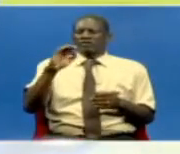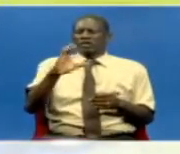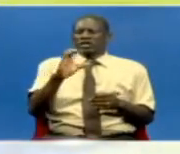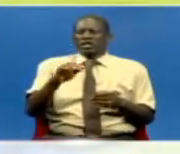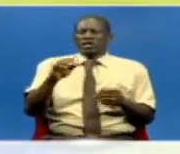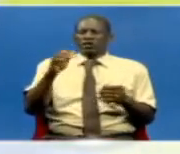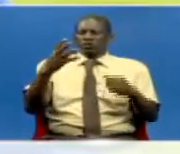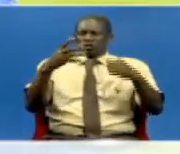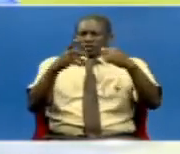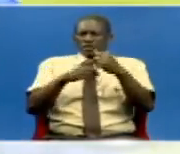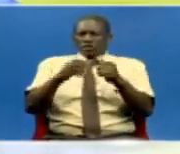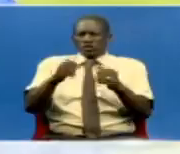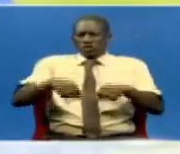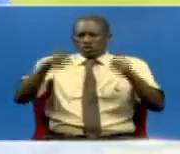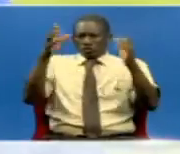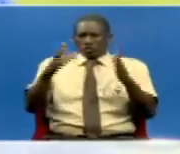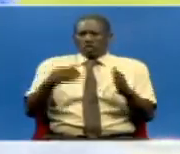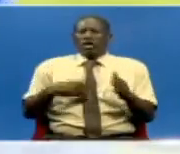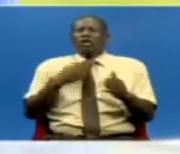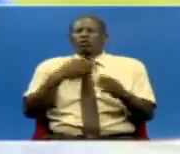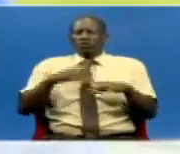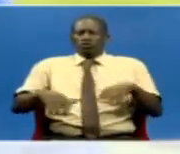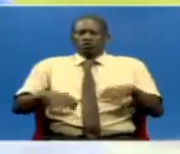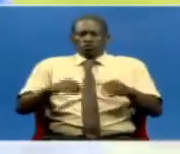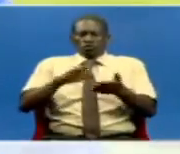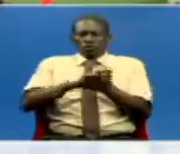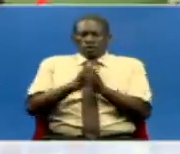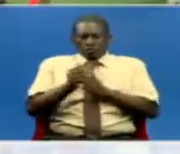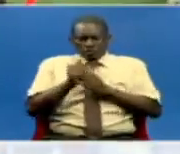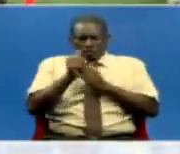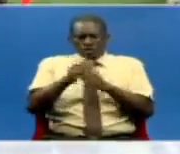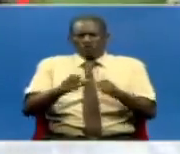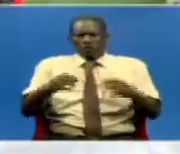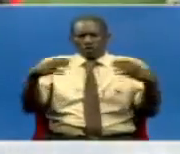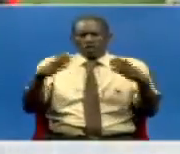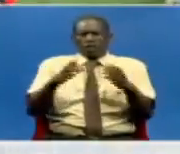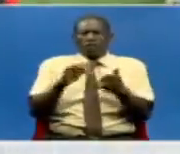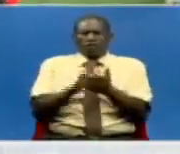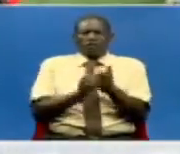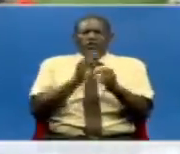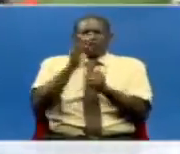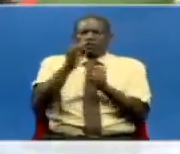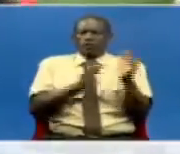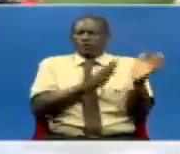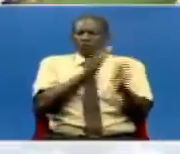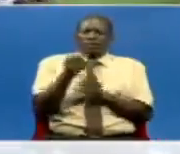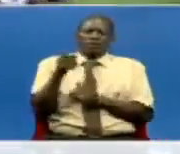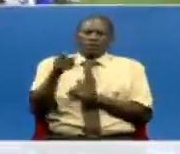forward in future possibly to take over the club. But that's for the future plans.